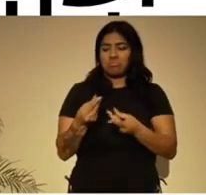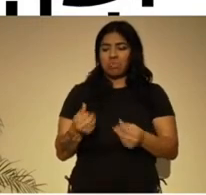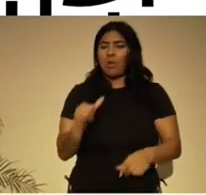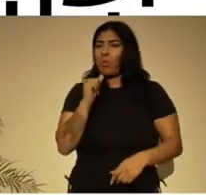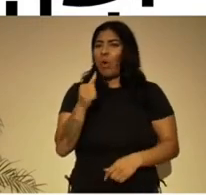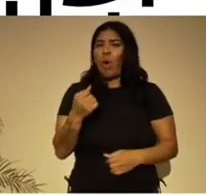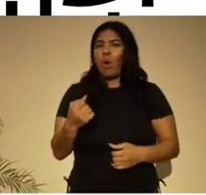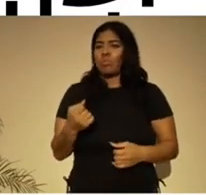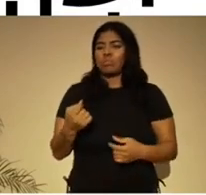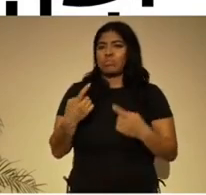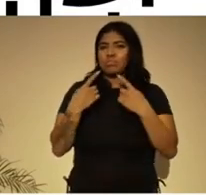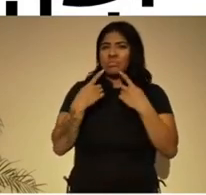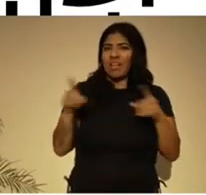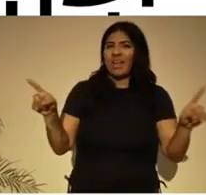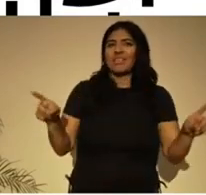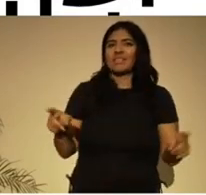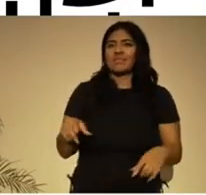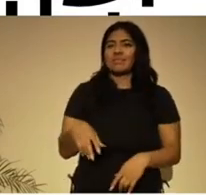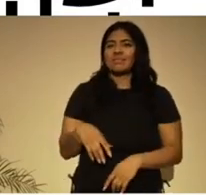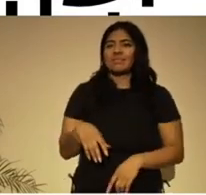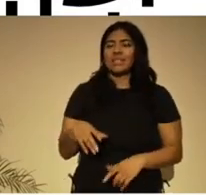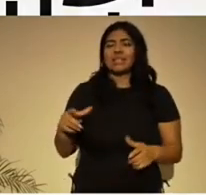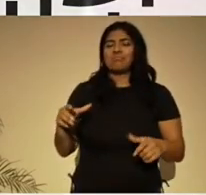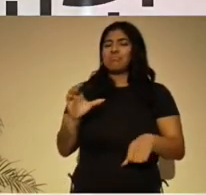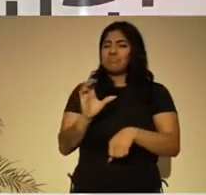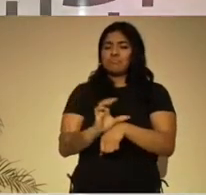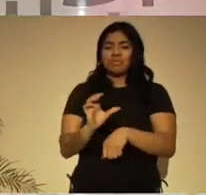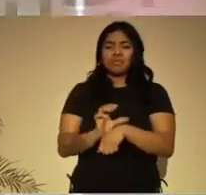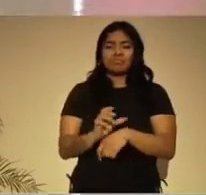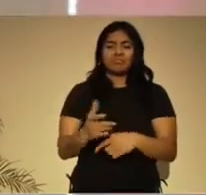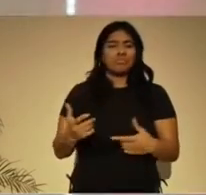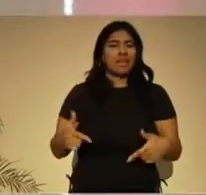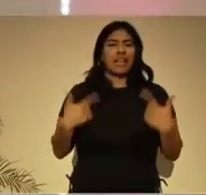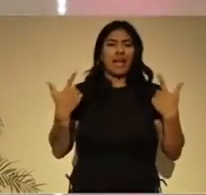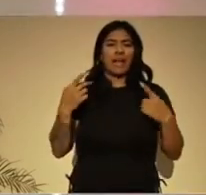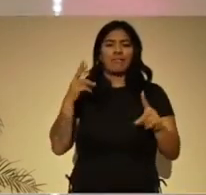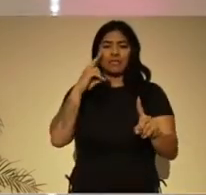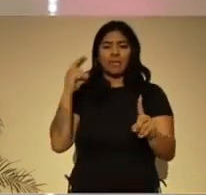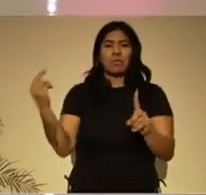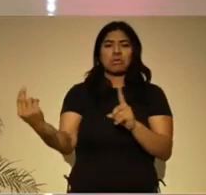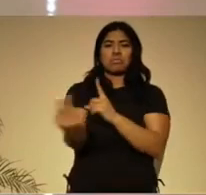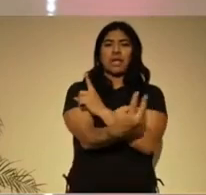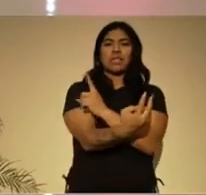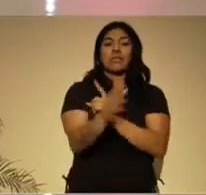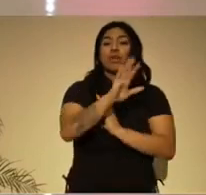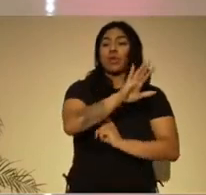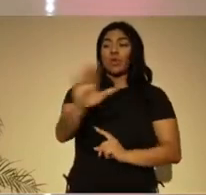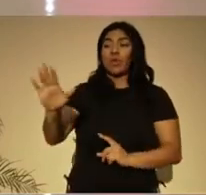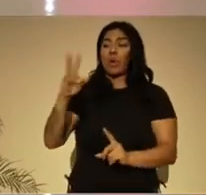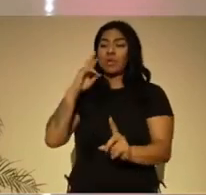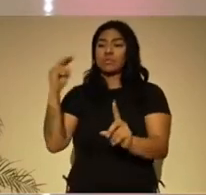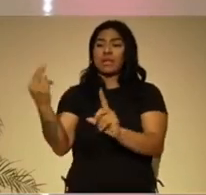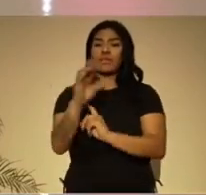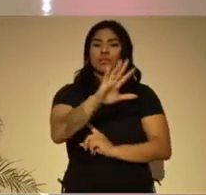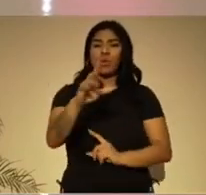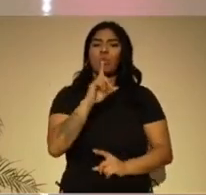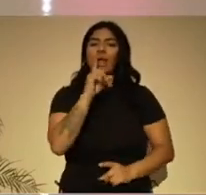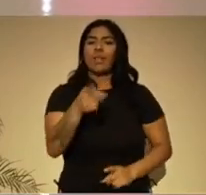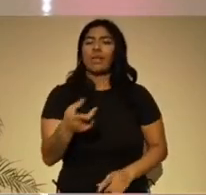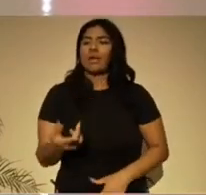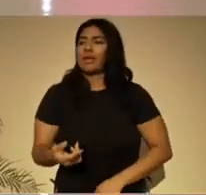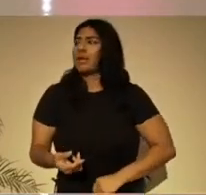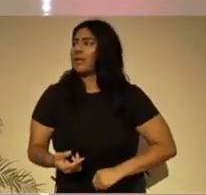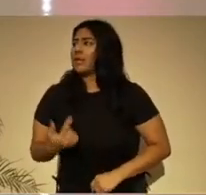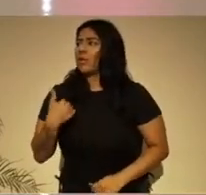last. See, church, life is all about perspectives. All about perspectives. The truth is, your perspective is your reality.